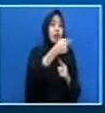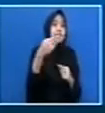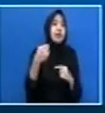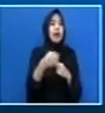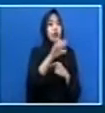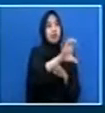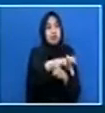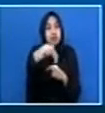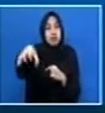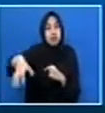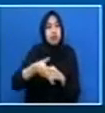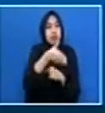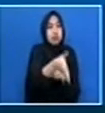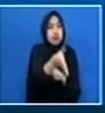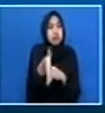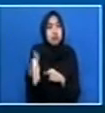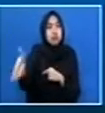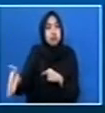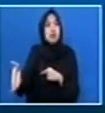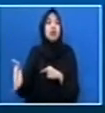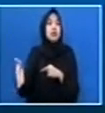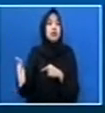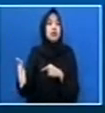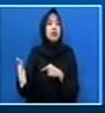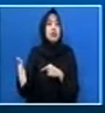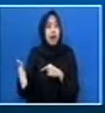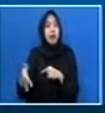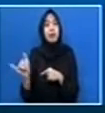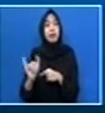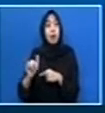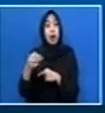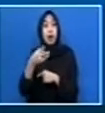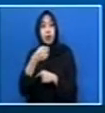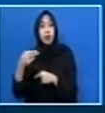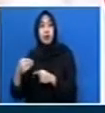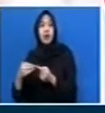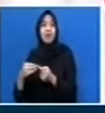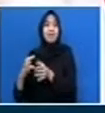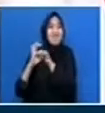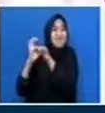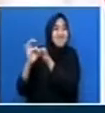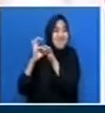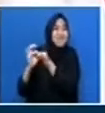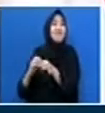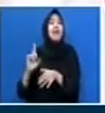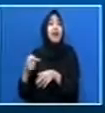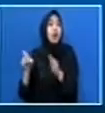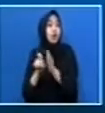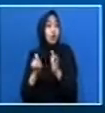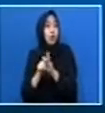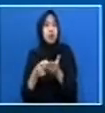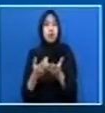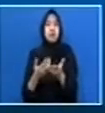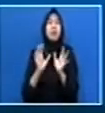instance, we have an incredibly strong and important strategic partnership with Indonesia. We work on so many